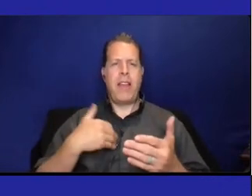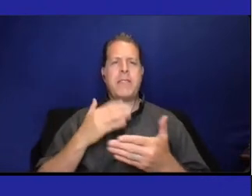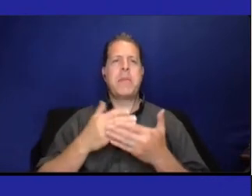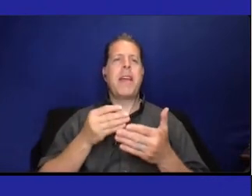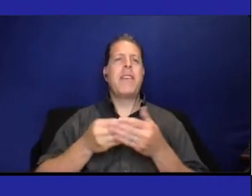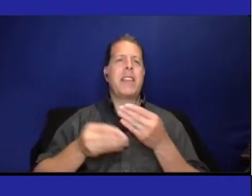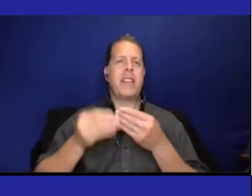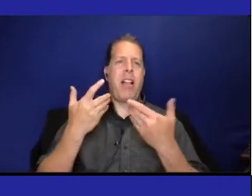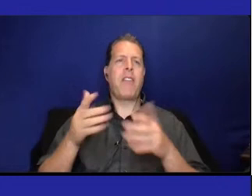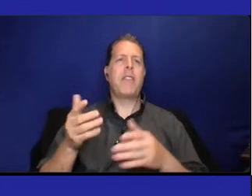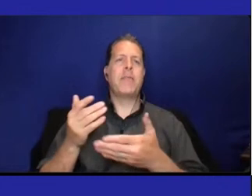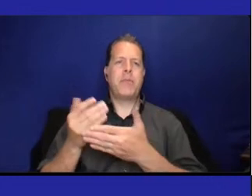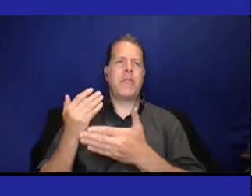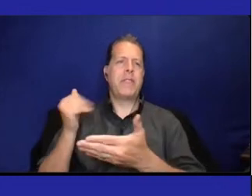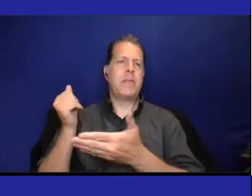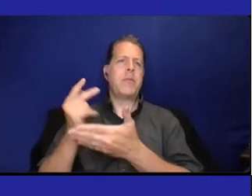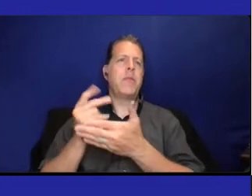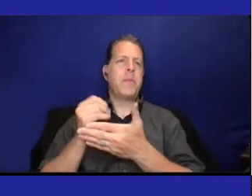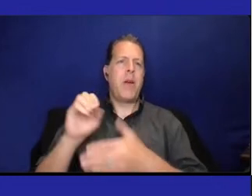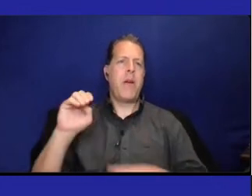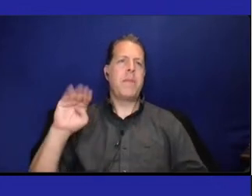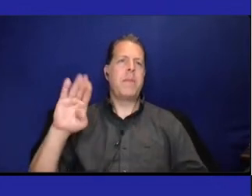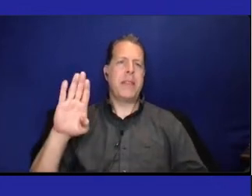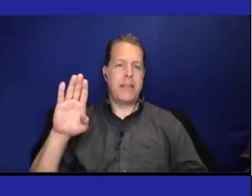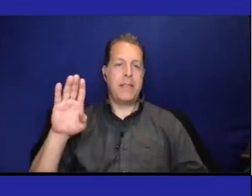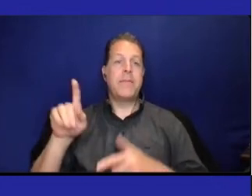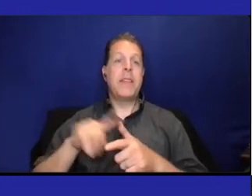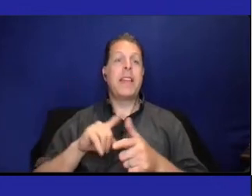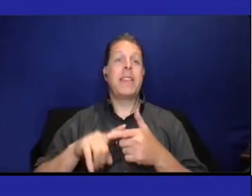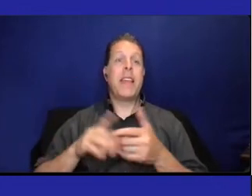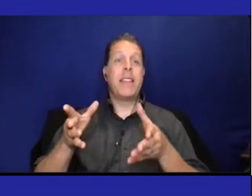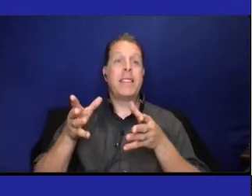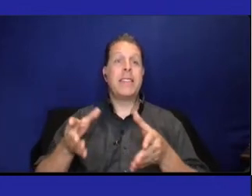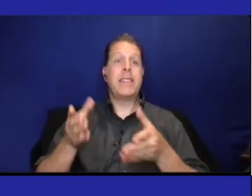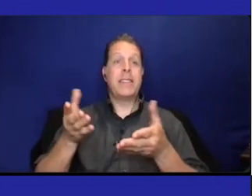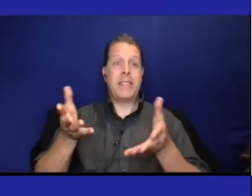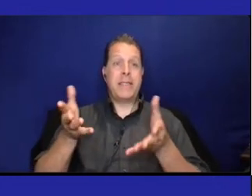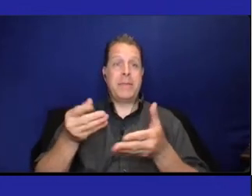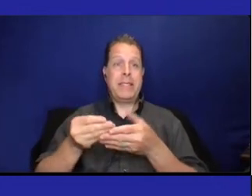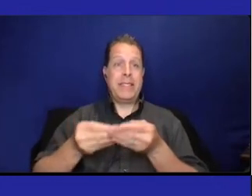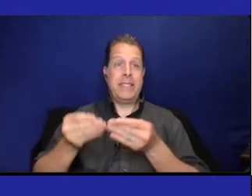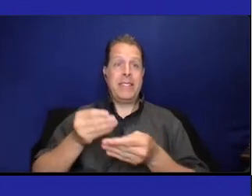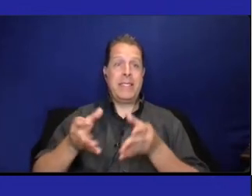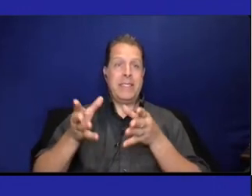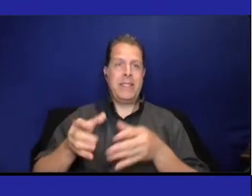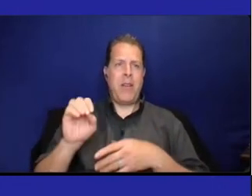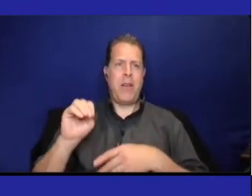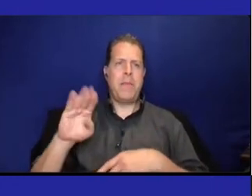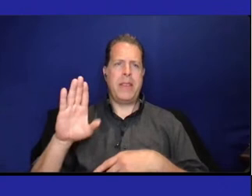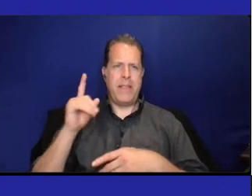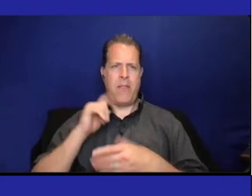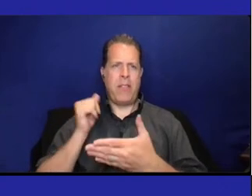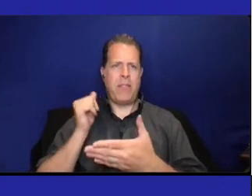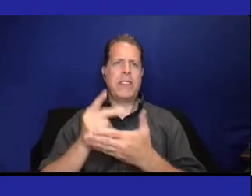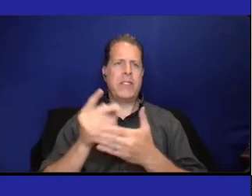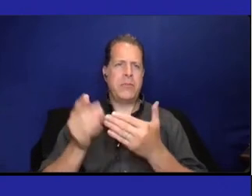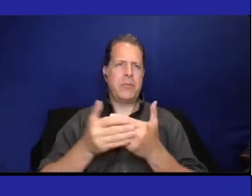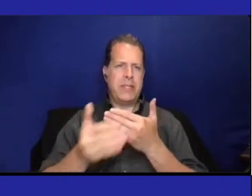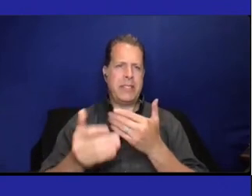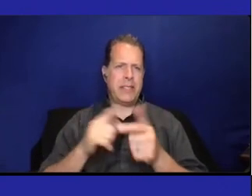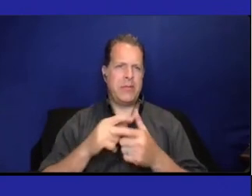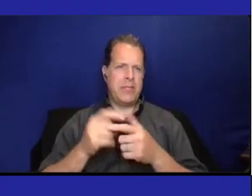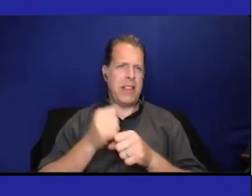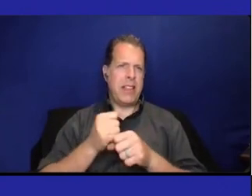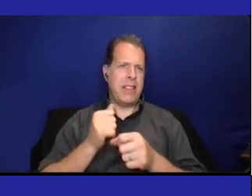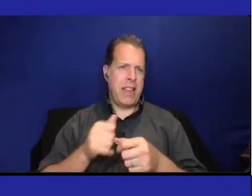been previously approved by OMB, and the remaining balance is with OMB for authorization to proceed, and we should be receiving that proposal, that